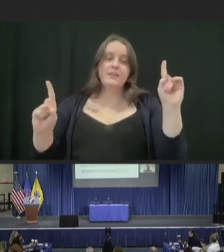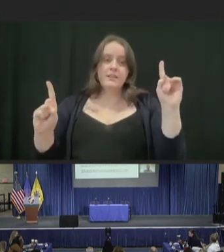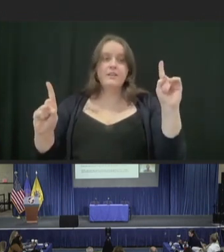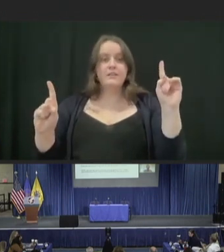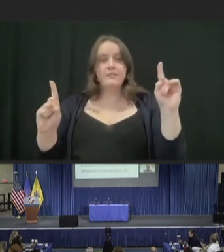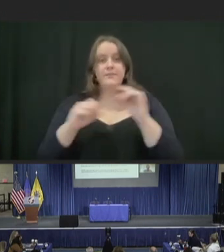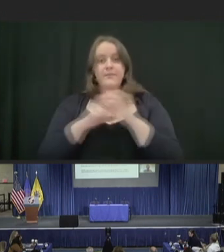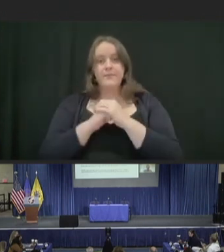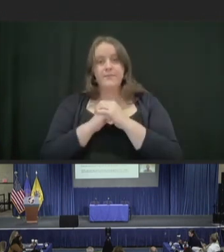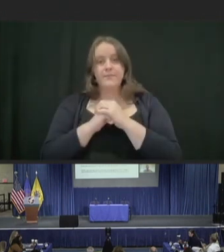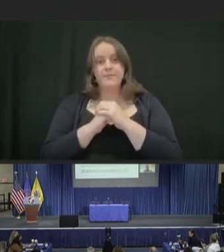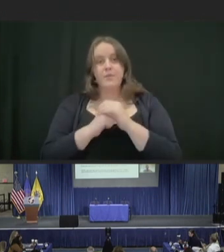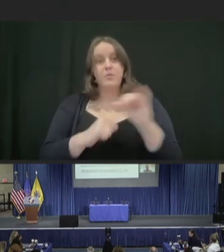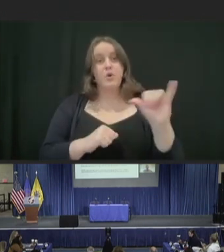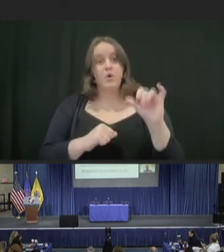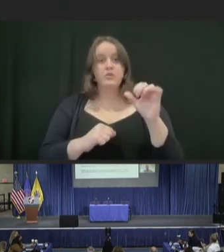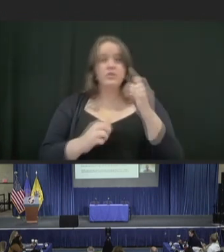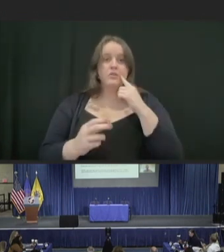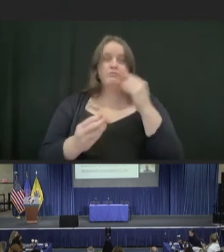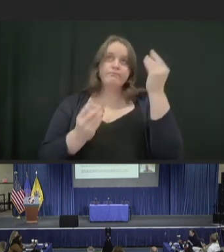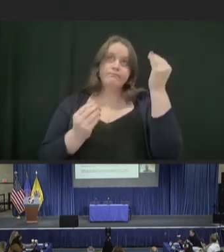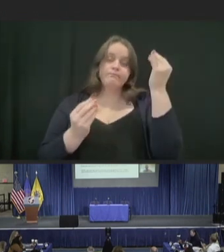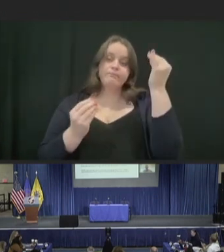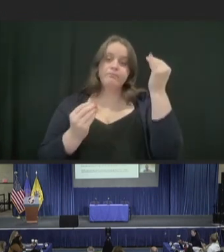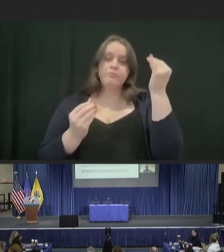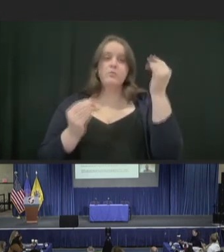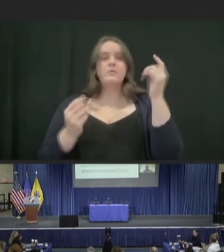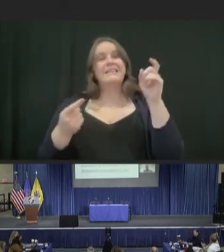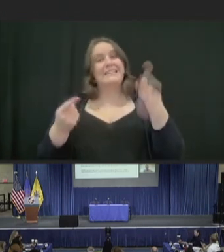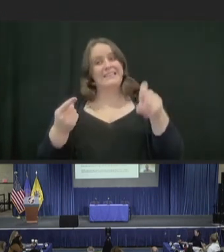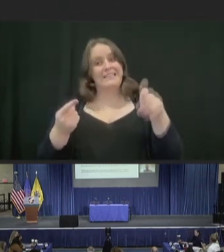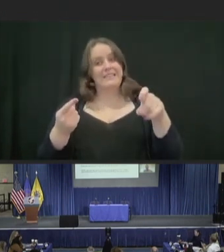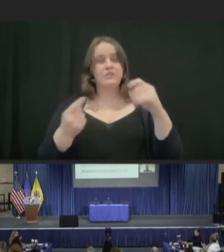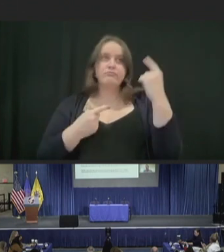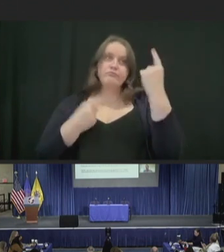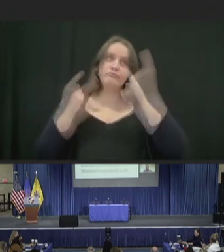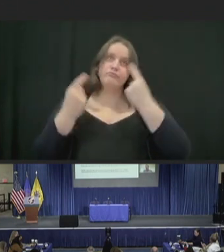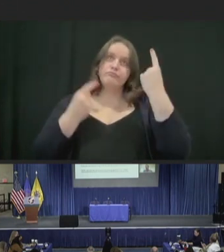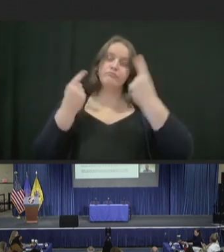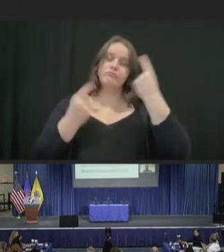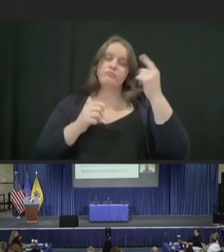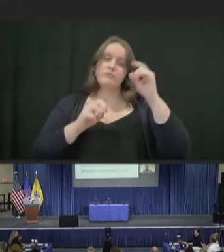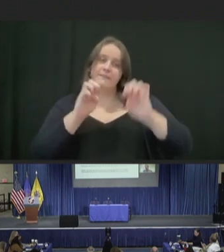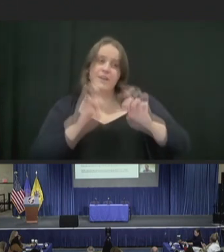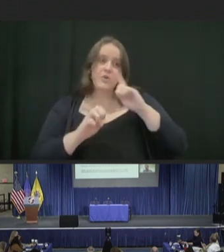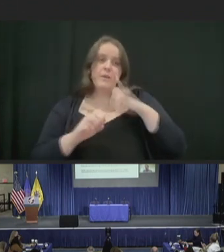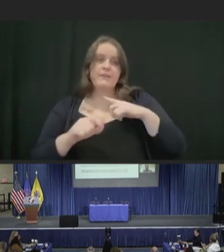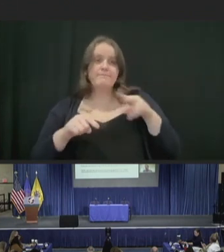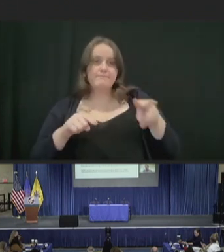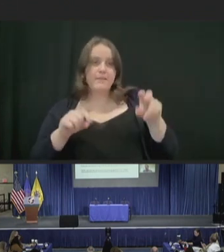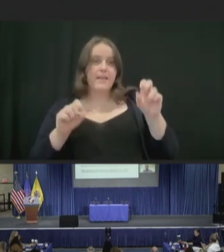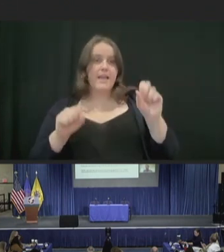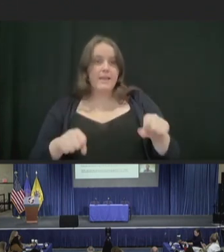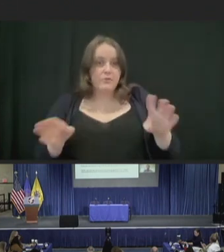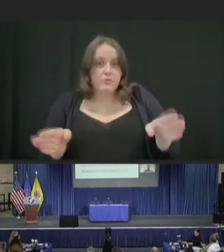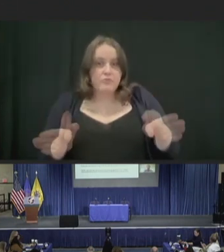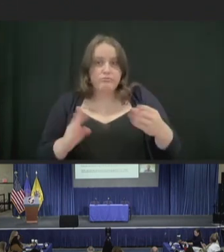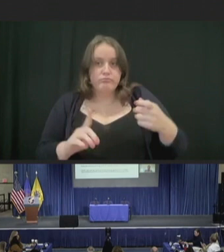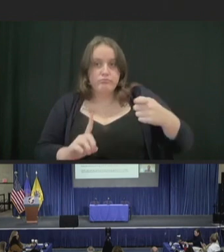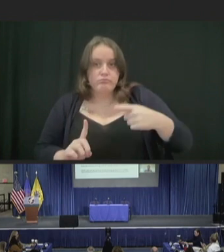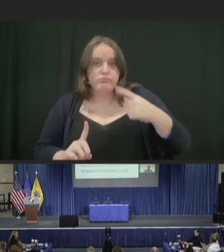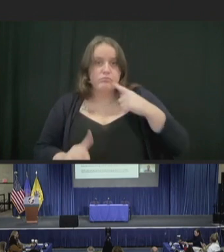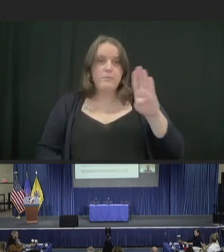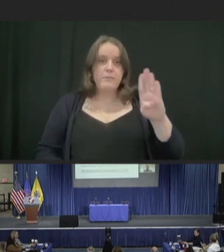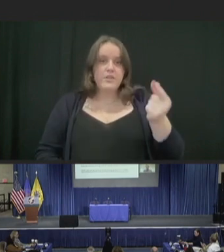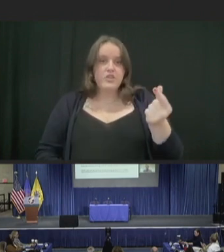We're also evaluating, we need to evaluate to see if we can elicit BG18 class antibodies in humans. And so